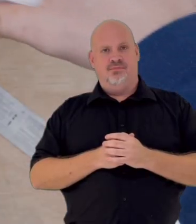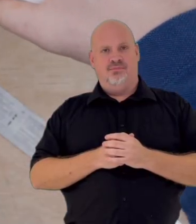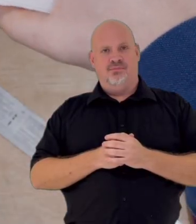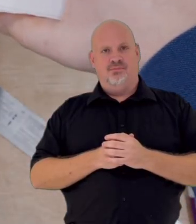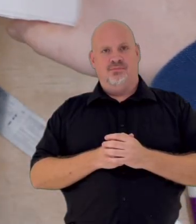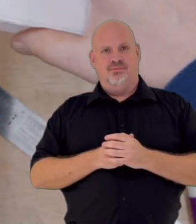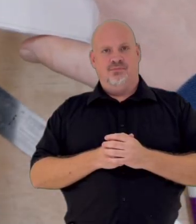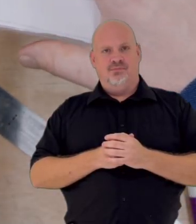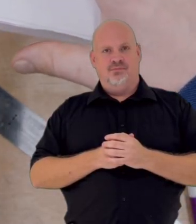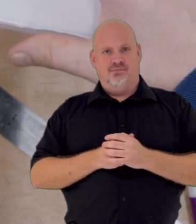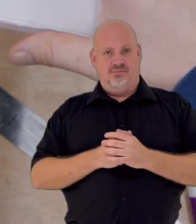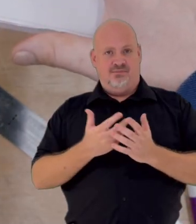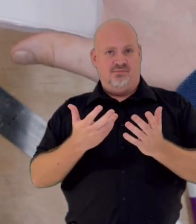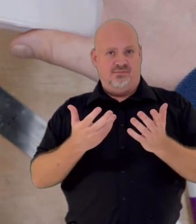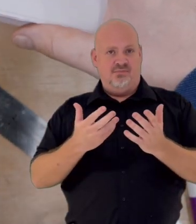And then stick it